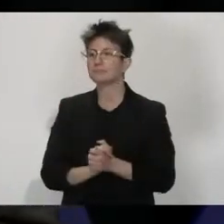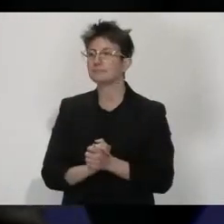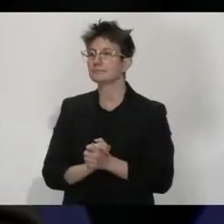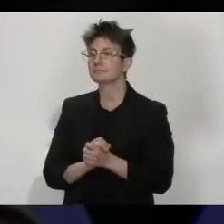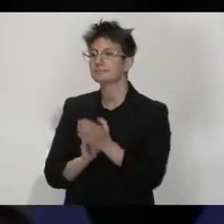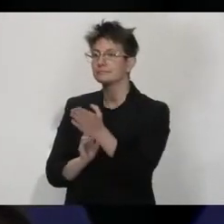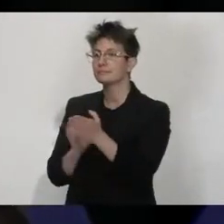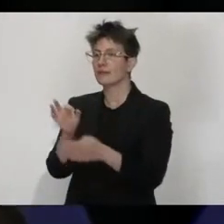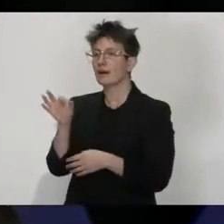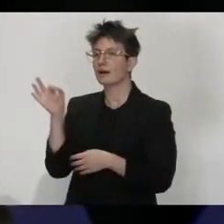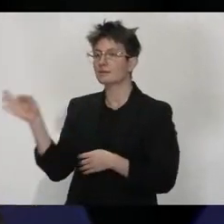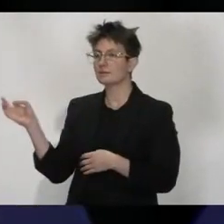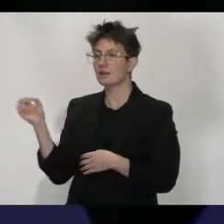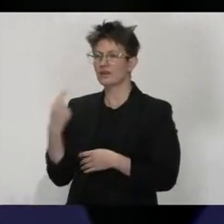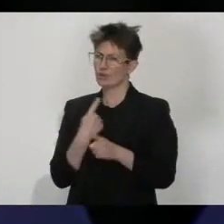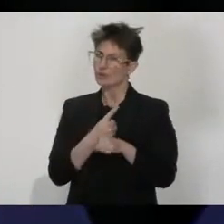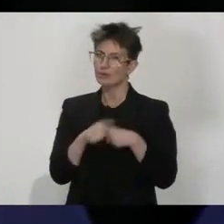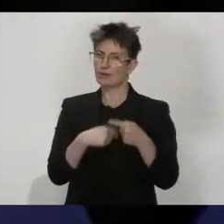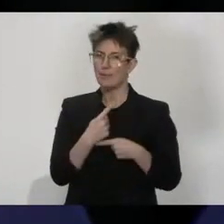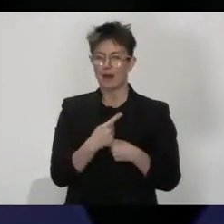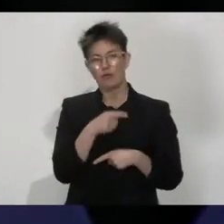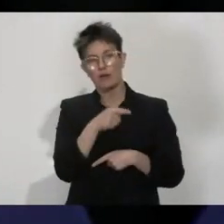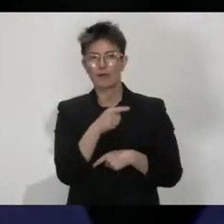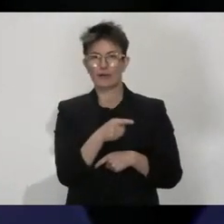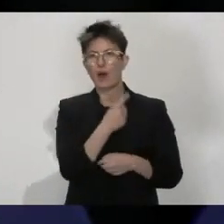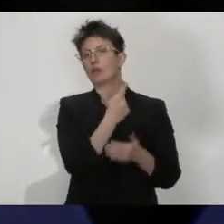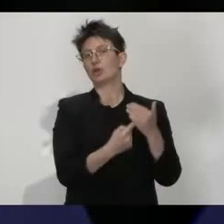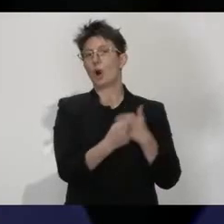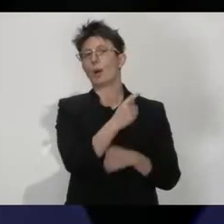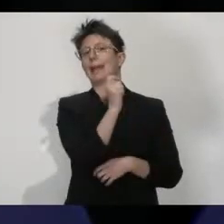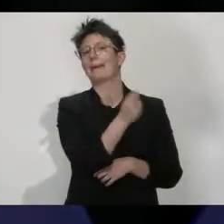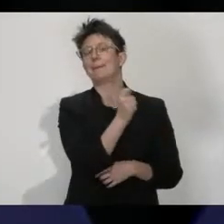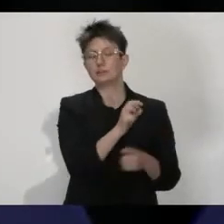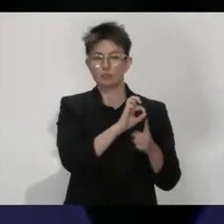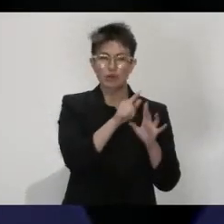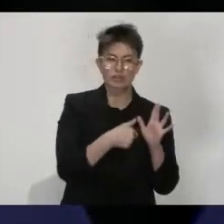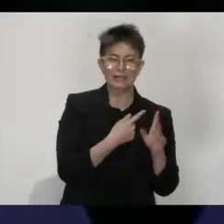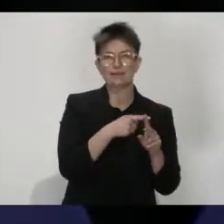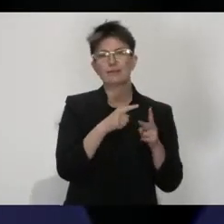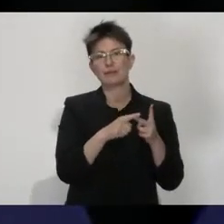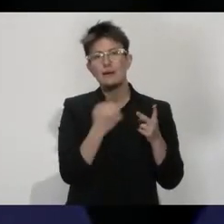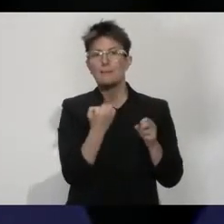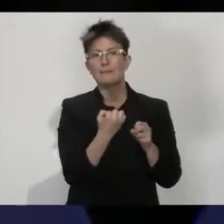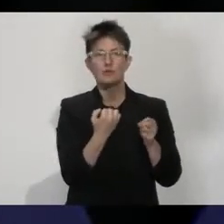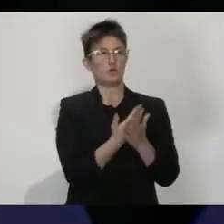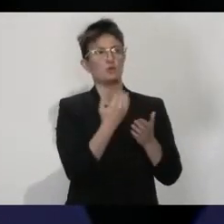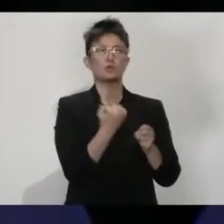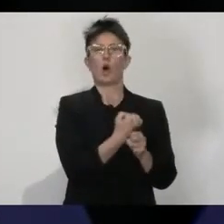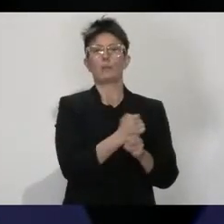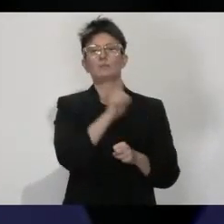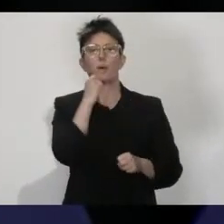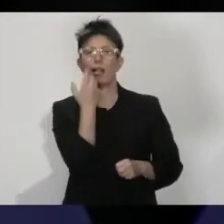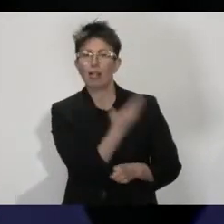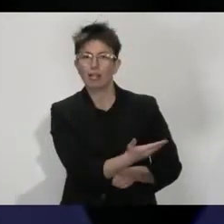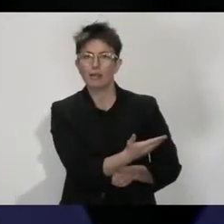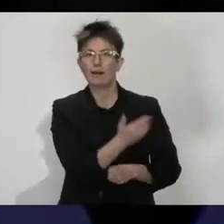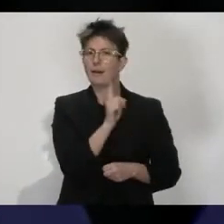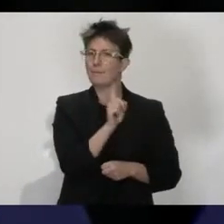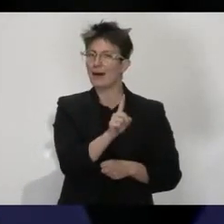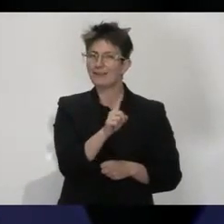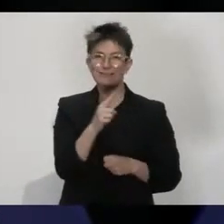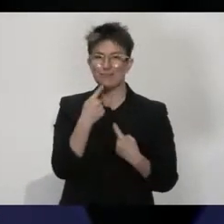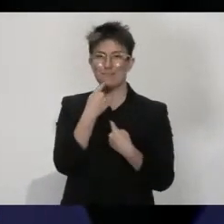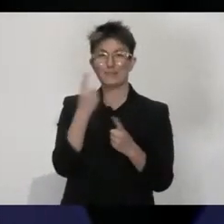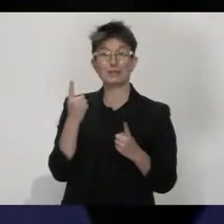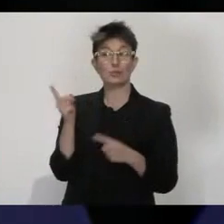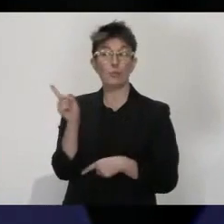that creates jobs, but the other context is that it's a school for the children of very wealthy parents. They go to school in very